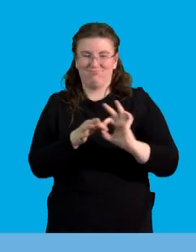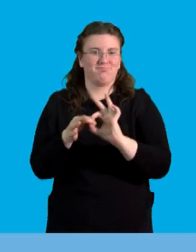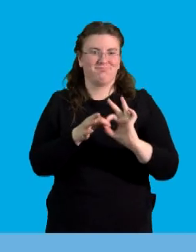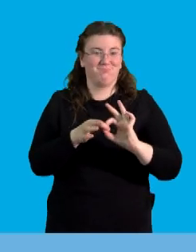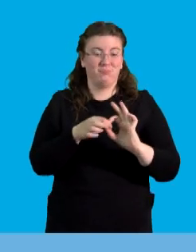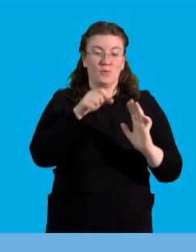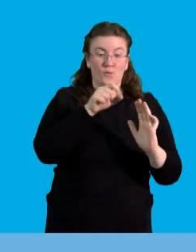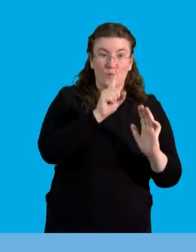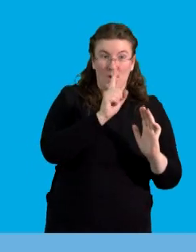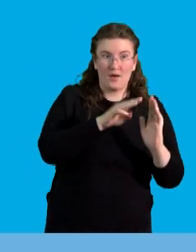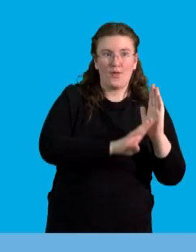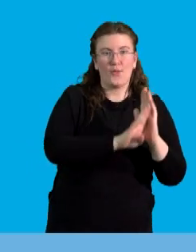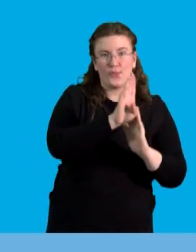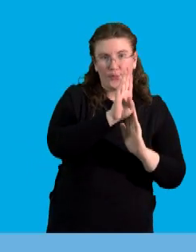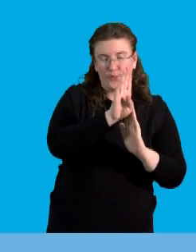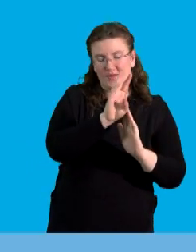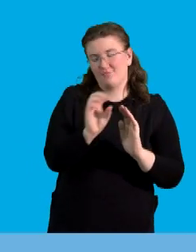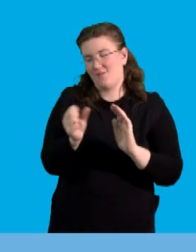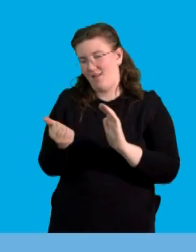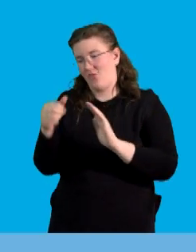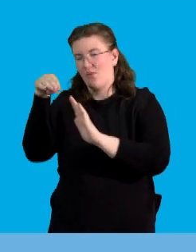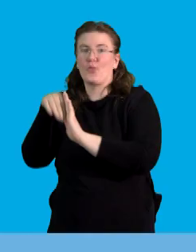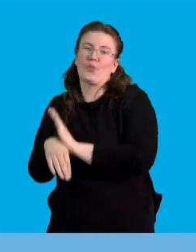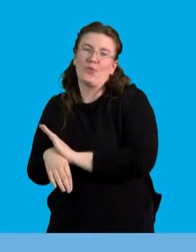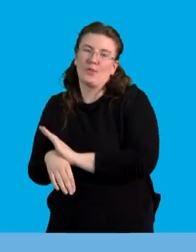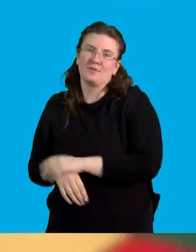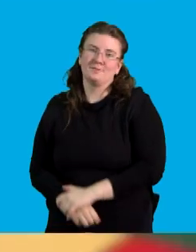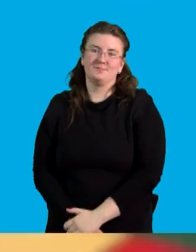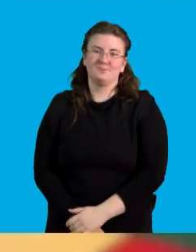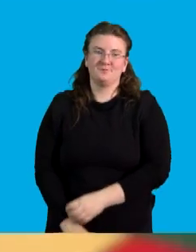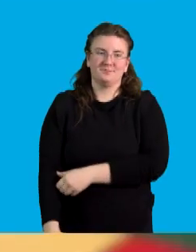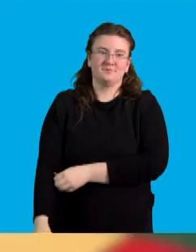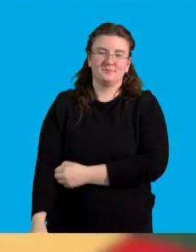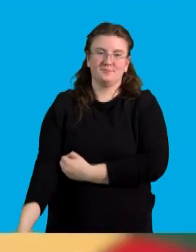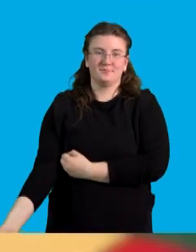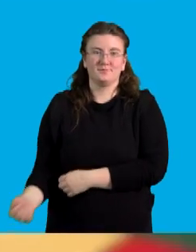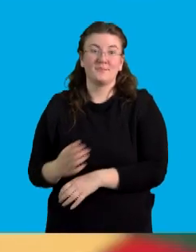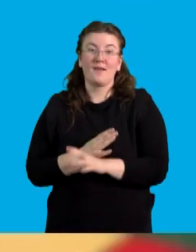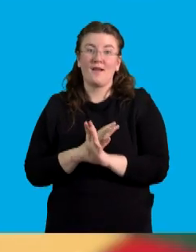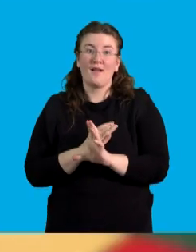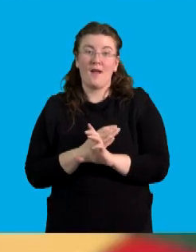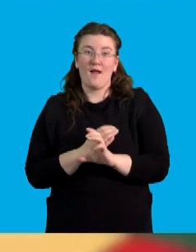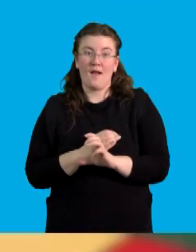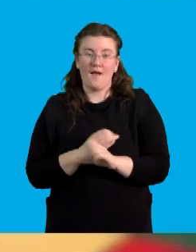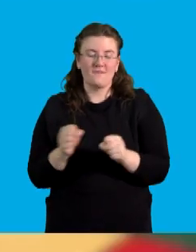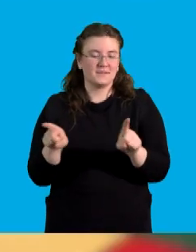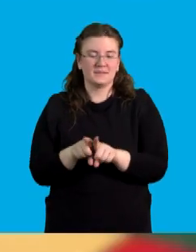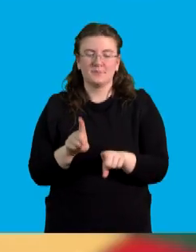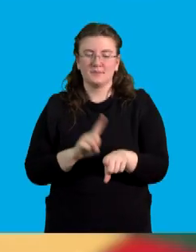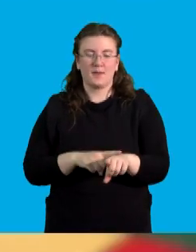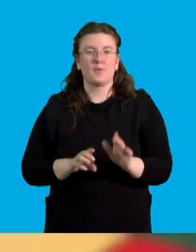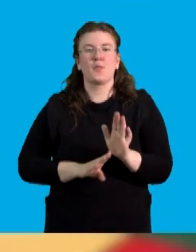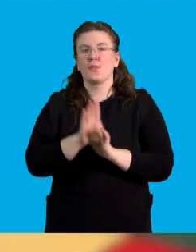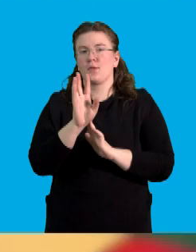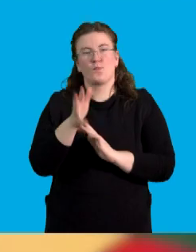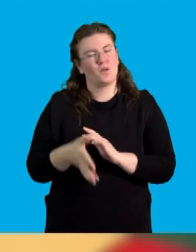is inversely proportional, that when one goes up, the other one goes down. They are never going to increase at the same